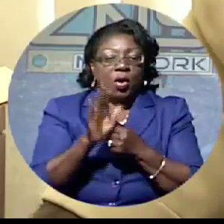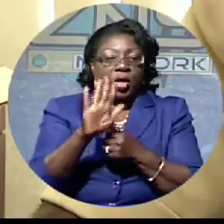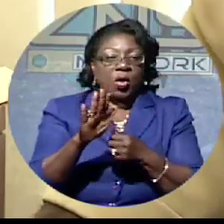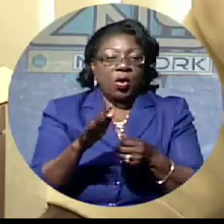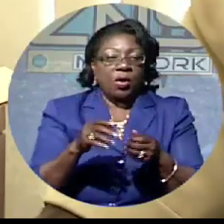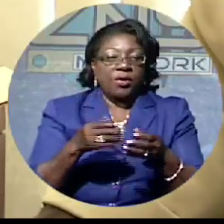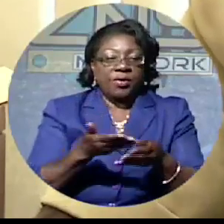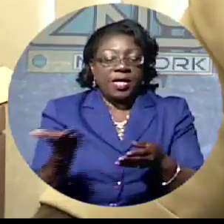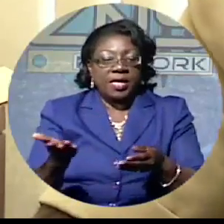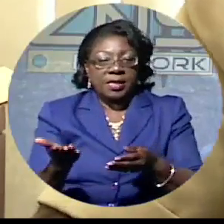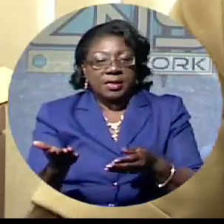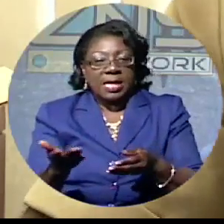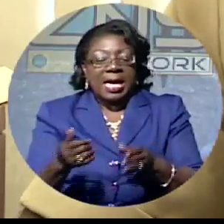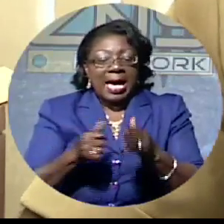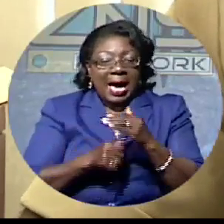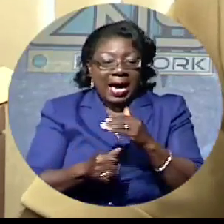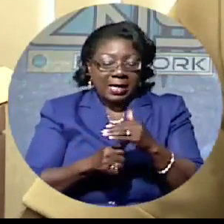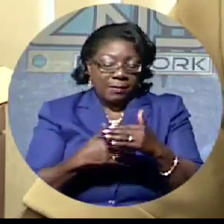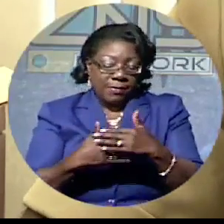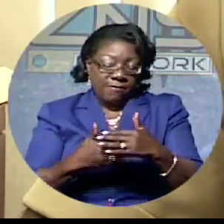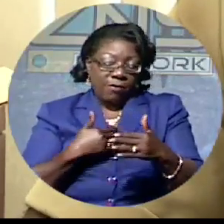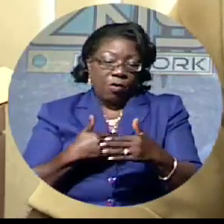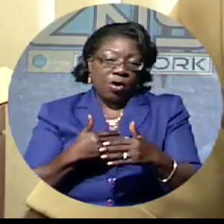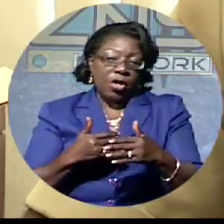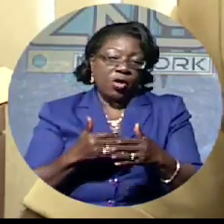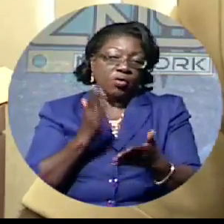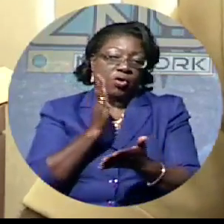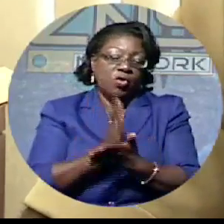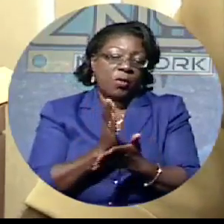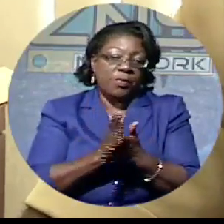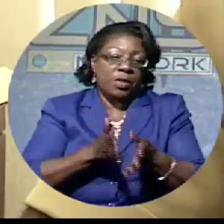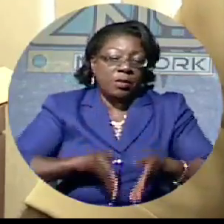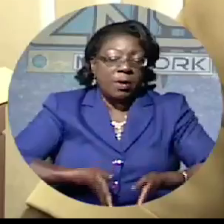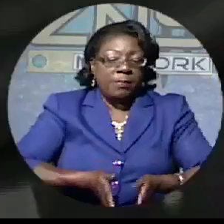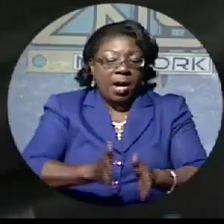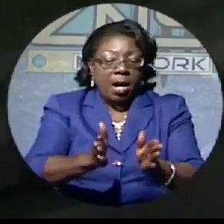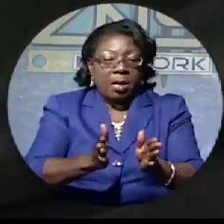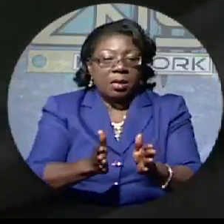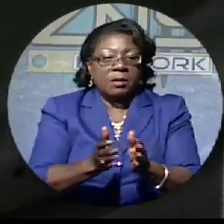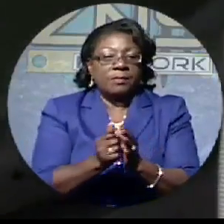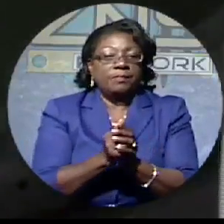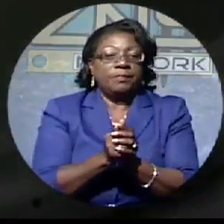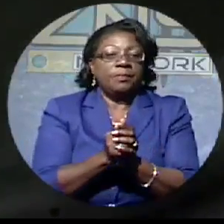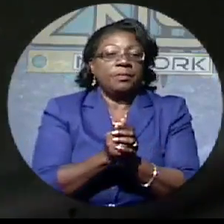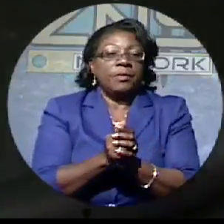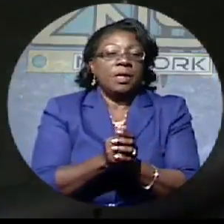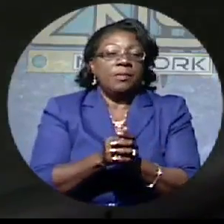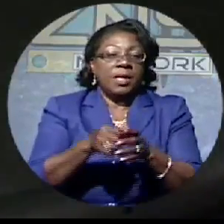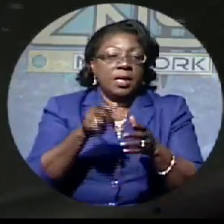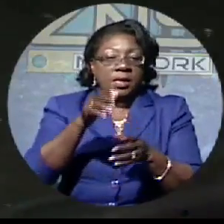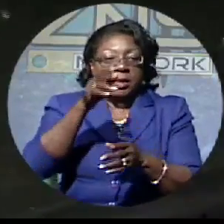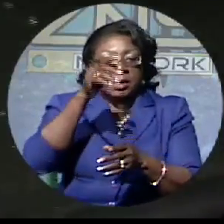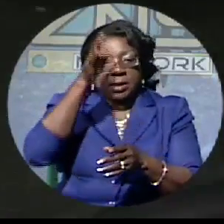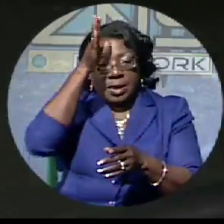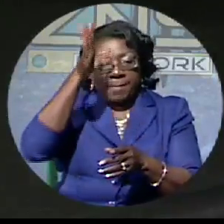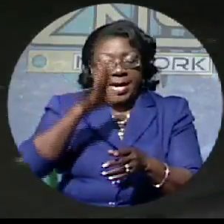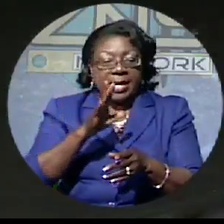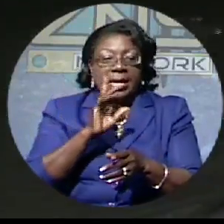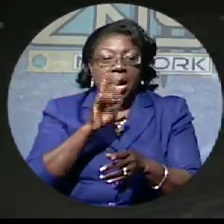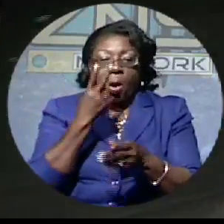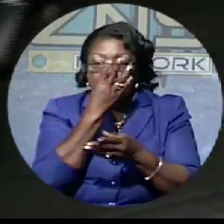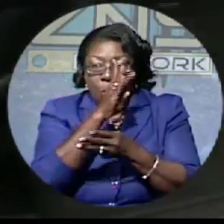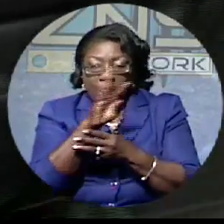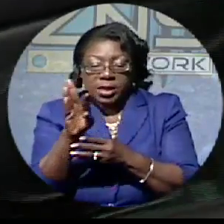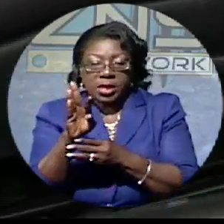want you to do it prior to you pulling up to properly park your vehicle. I would advise every other